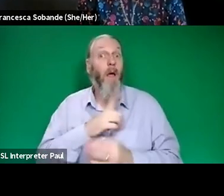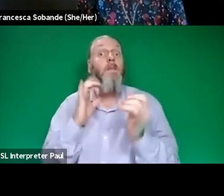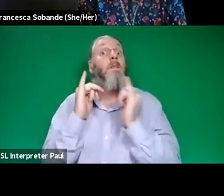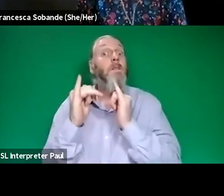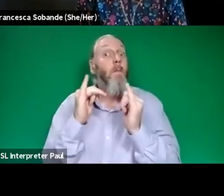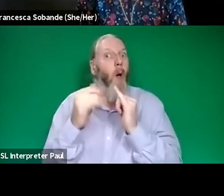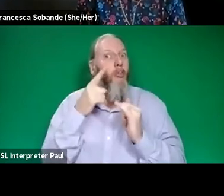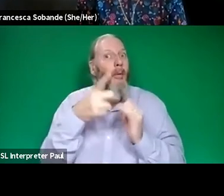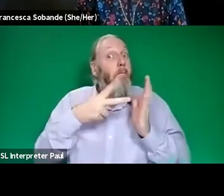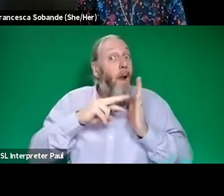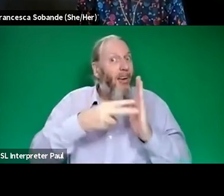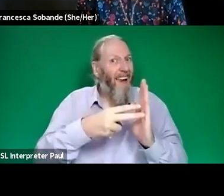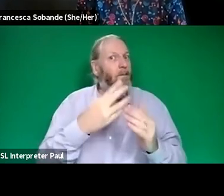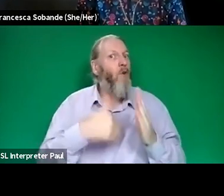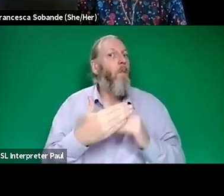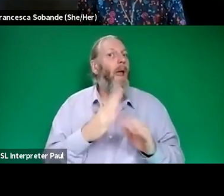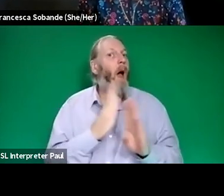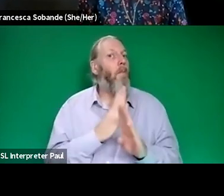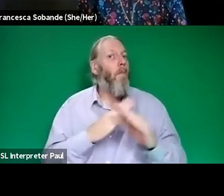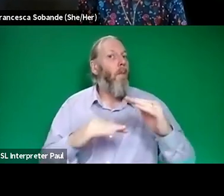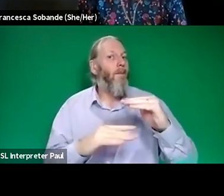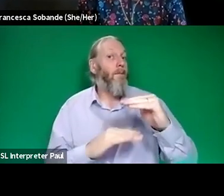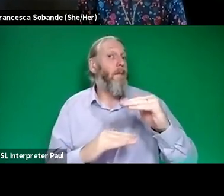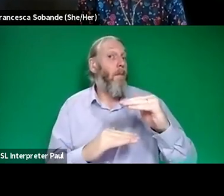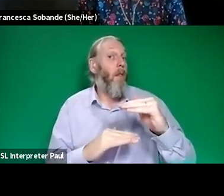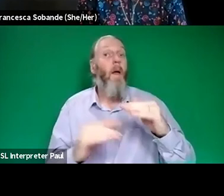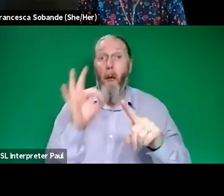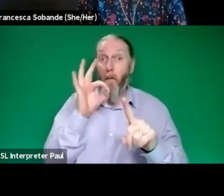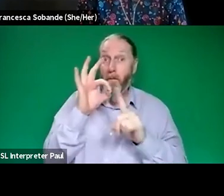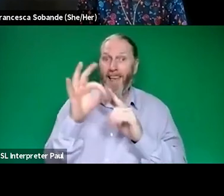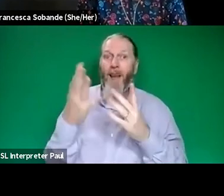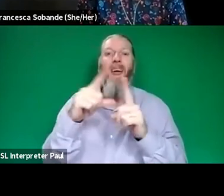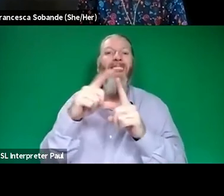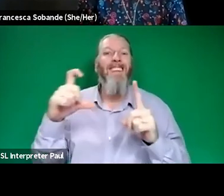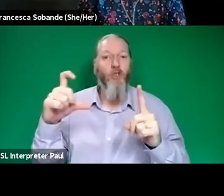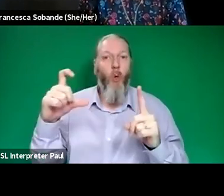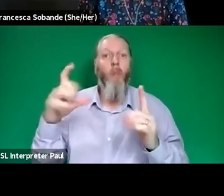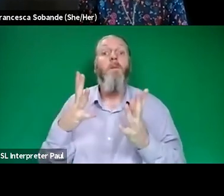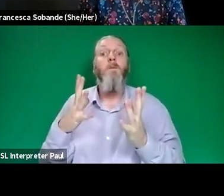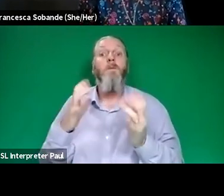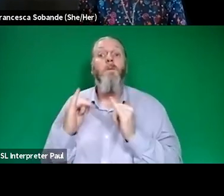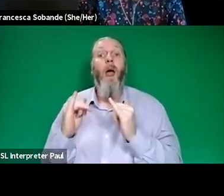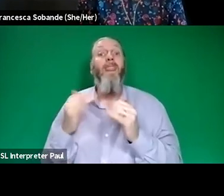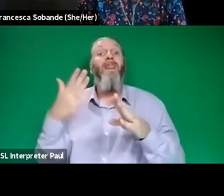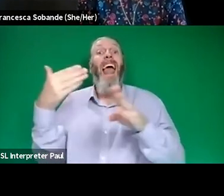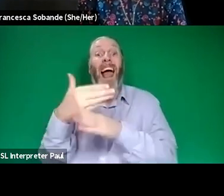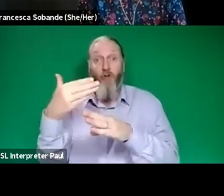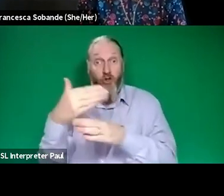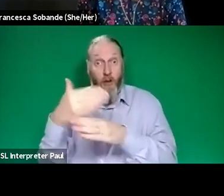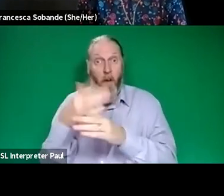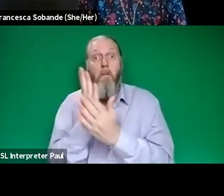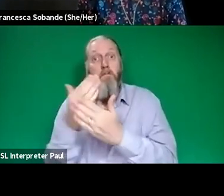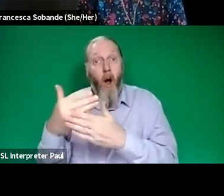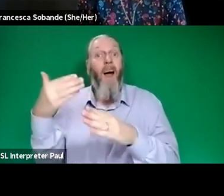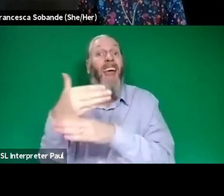especially in the sort of digital and algorithmic space, where we see particular types of action actually be, you know, part of that sort of squashing